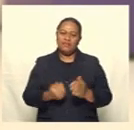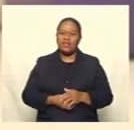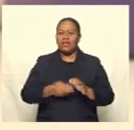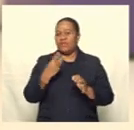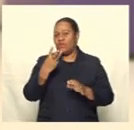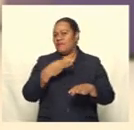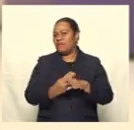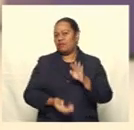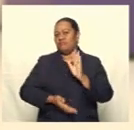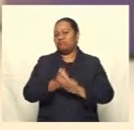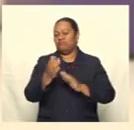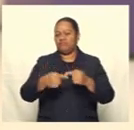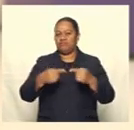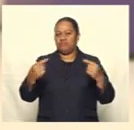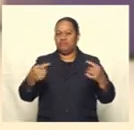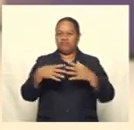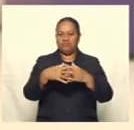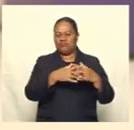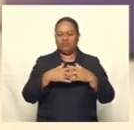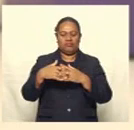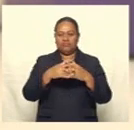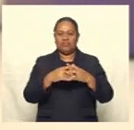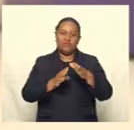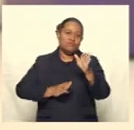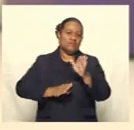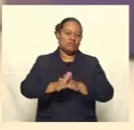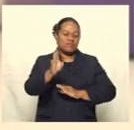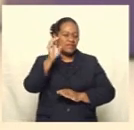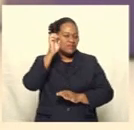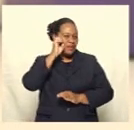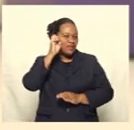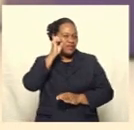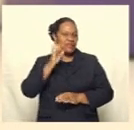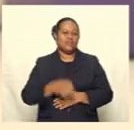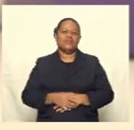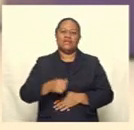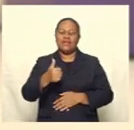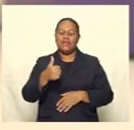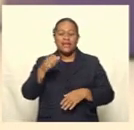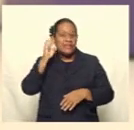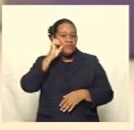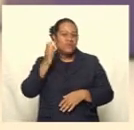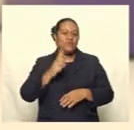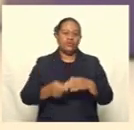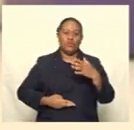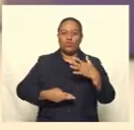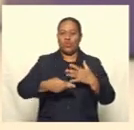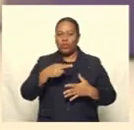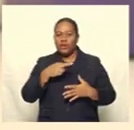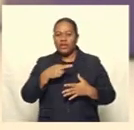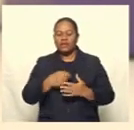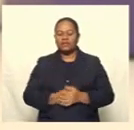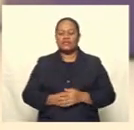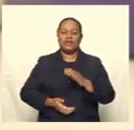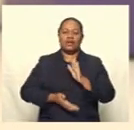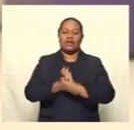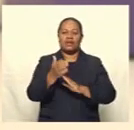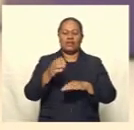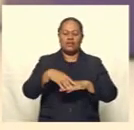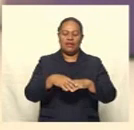high against the US dollar today on rising expectations of an earlier-than-expected rate hike by the Bank of